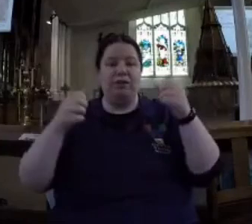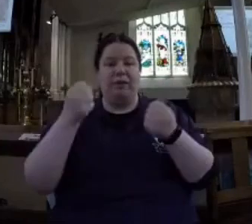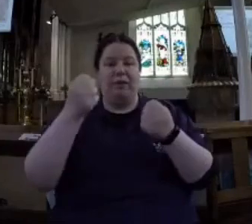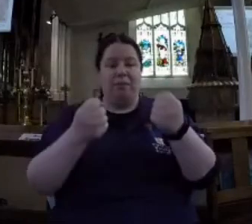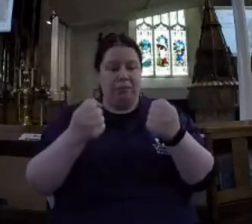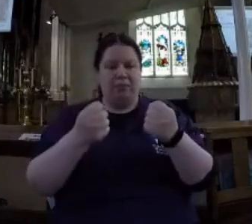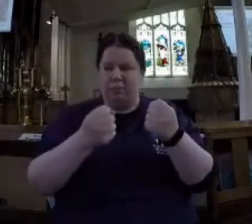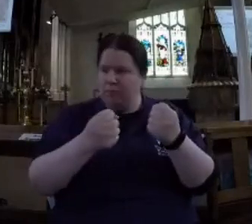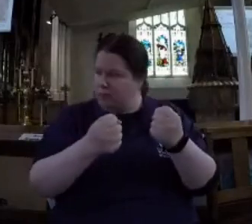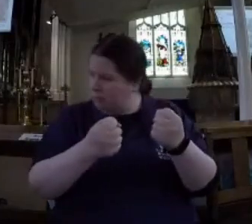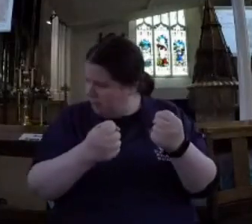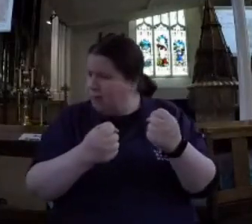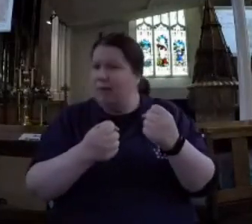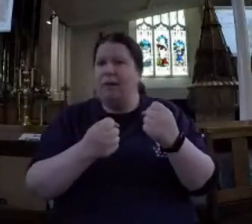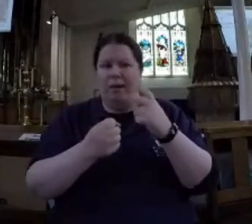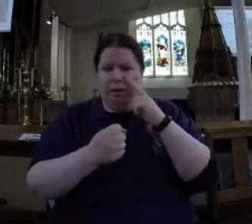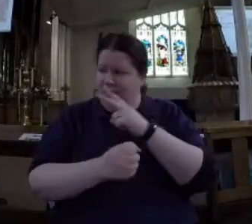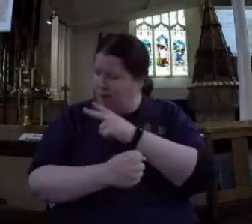never believe what I've just seen.